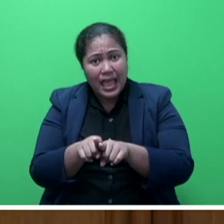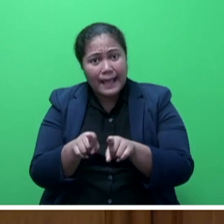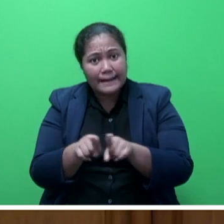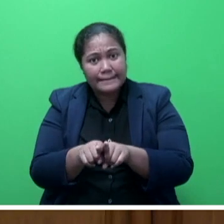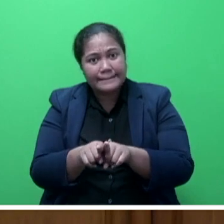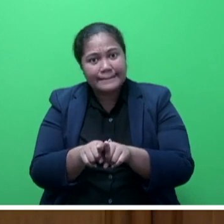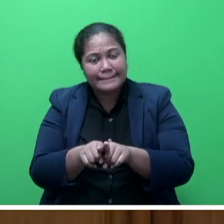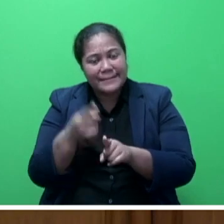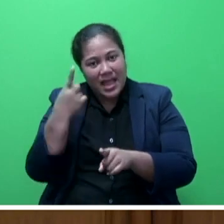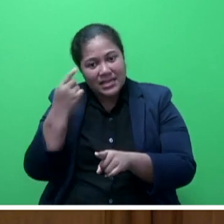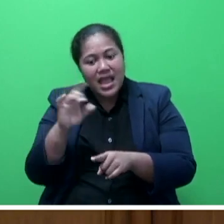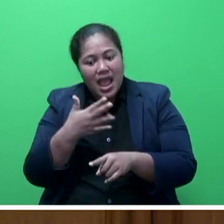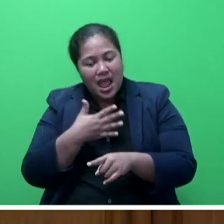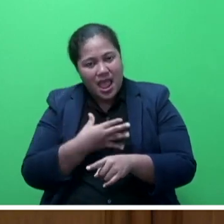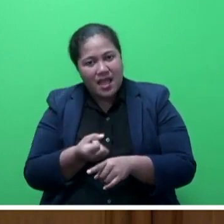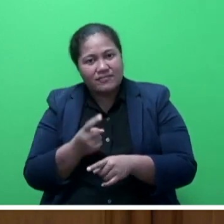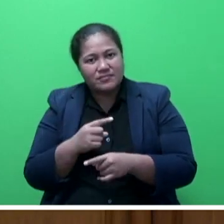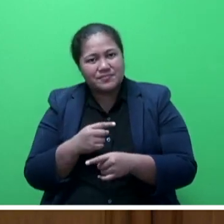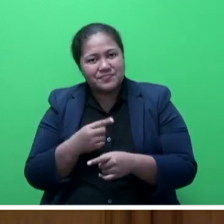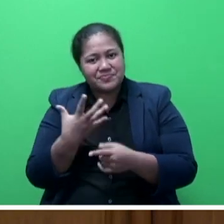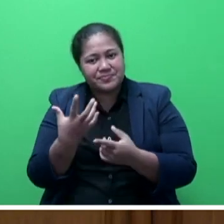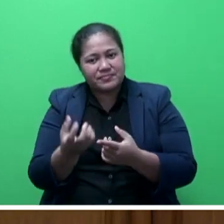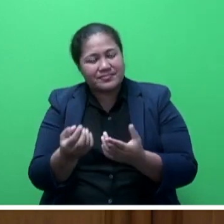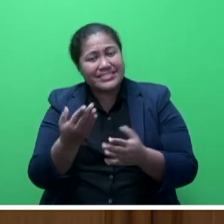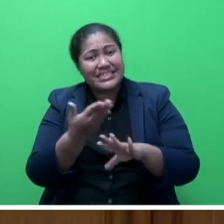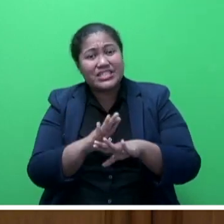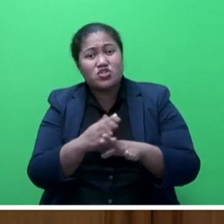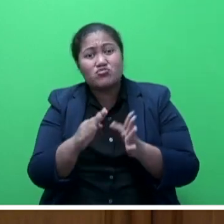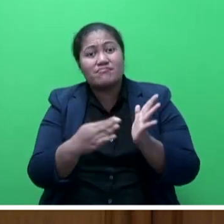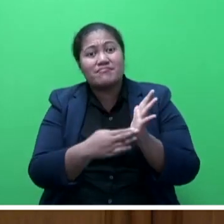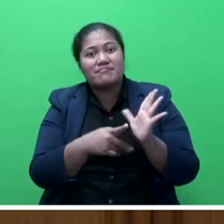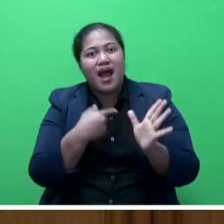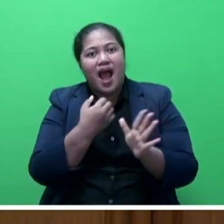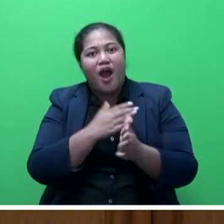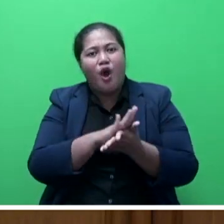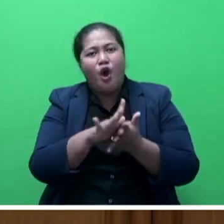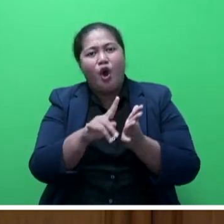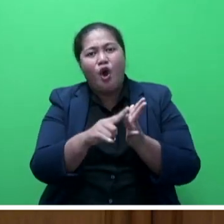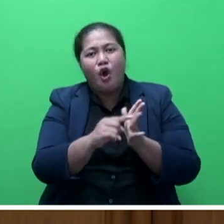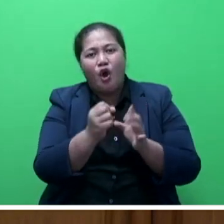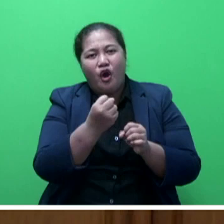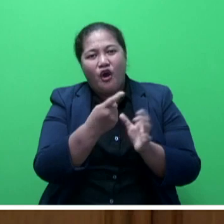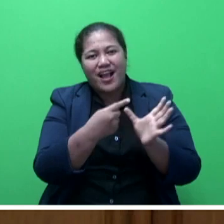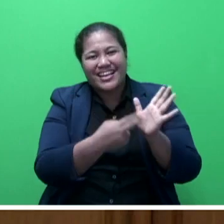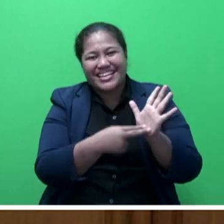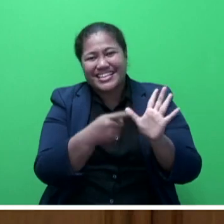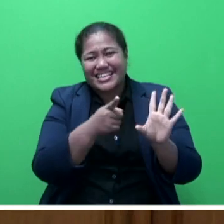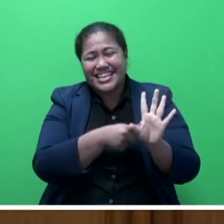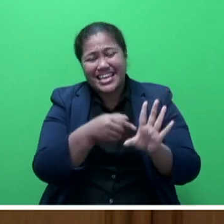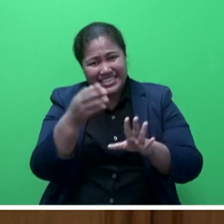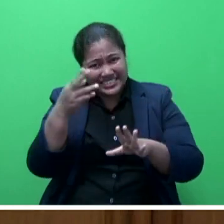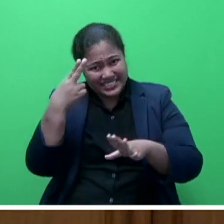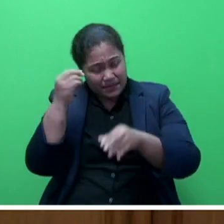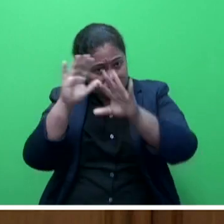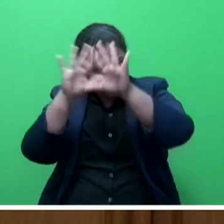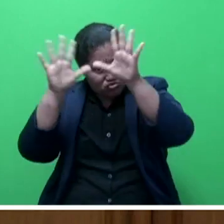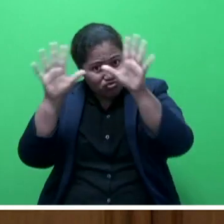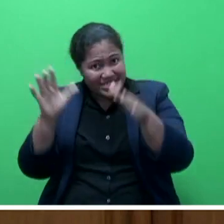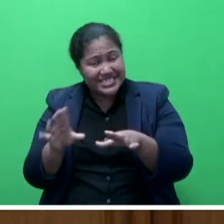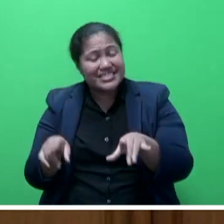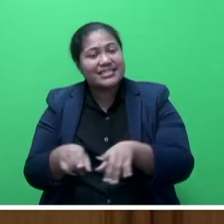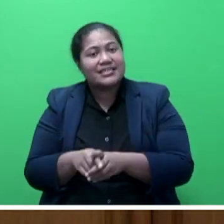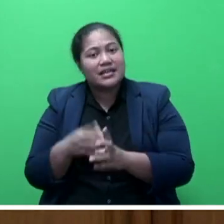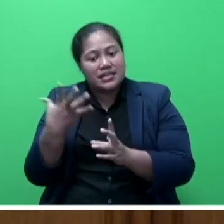renewed efforts in the mahogany industry to complete the boundary surveys, confirming